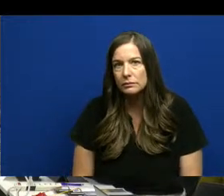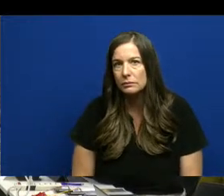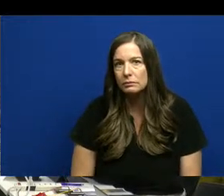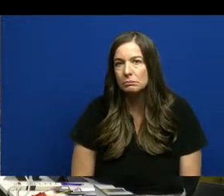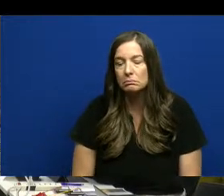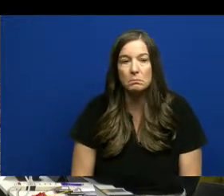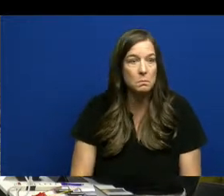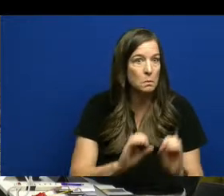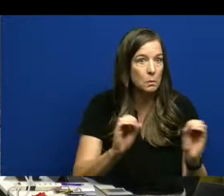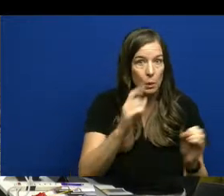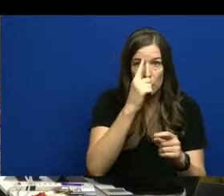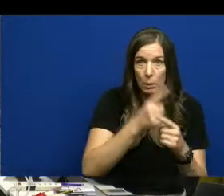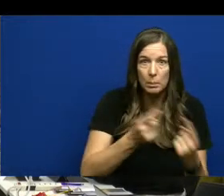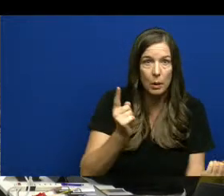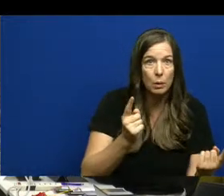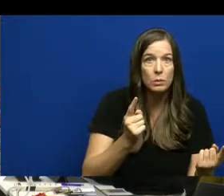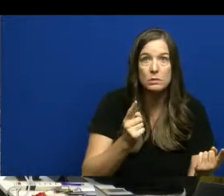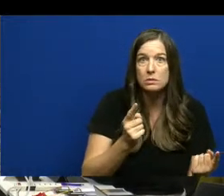Seeing none,